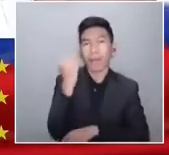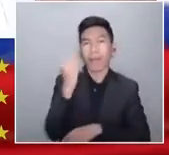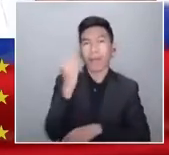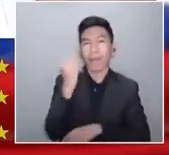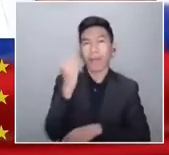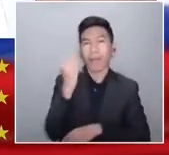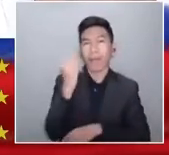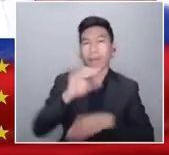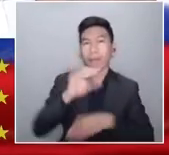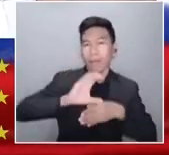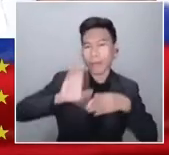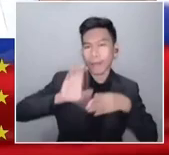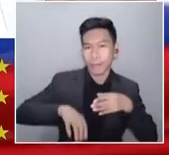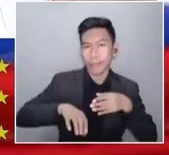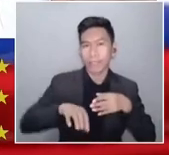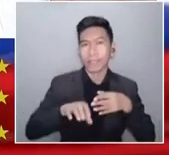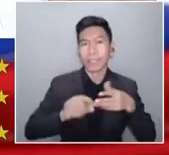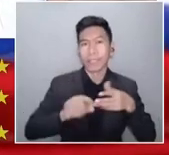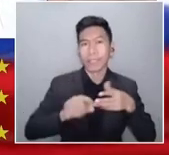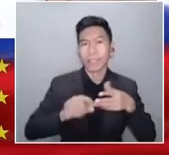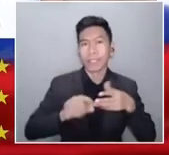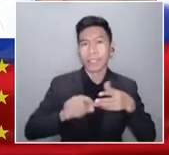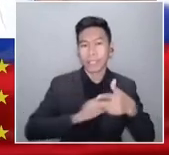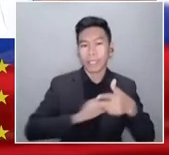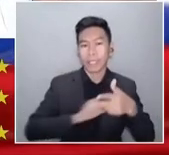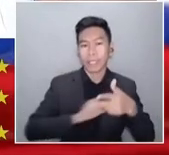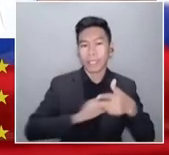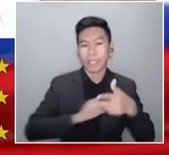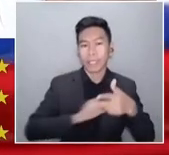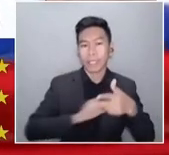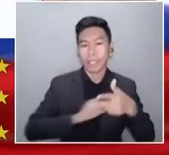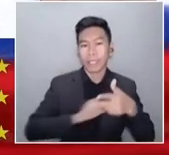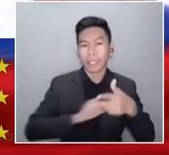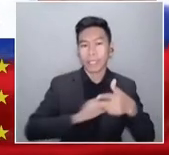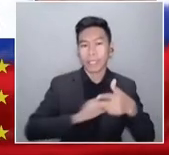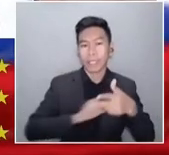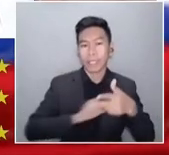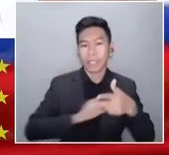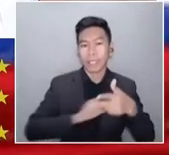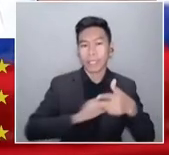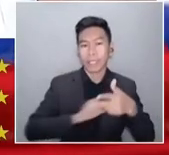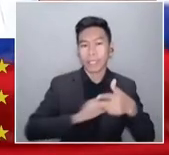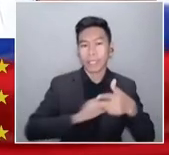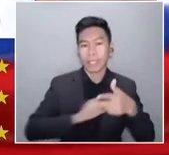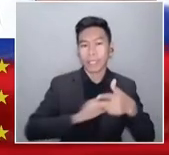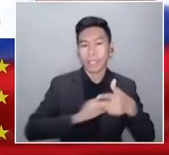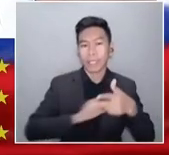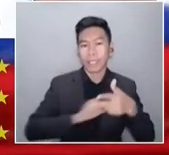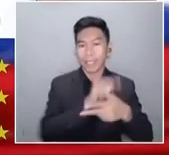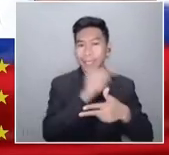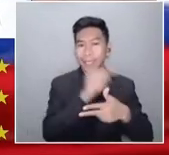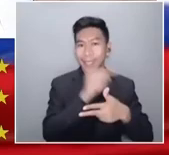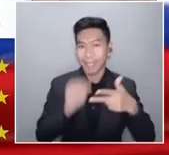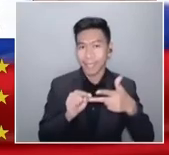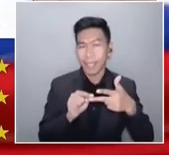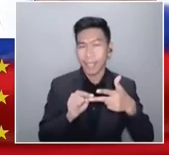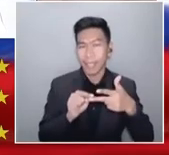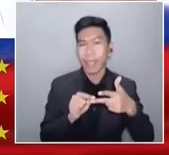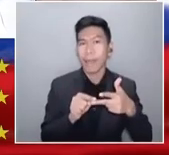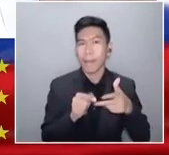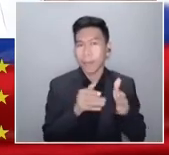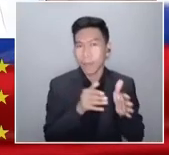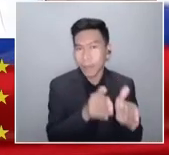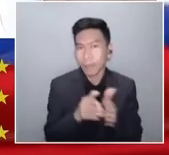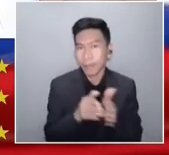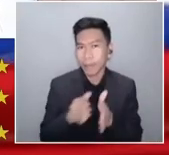strategy upang bigyan tugon ang mga hinaharap na challenges ng mga micro, small, and medium-scale